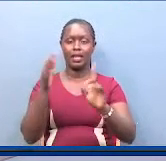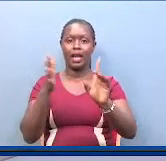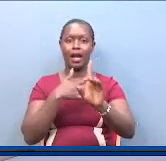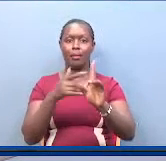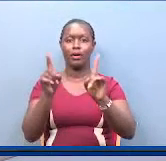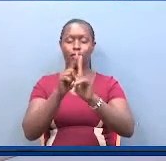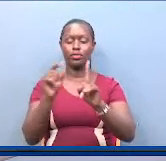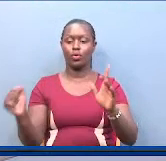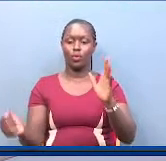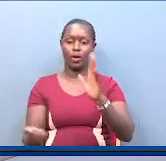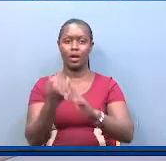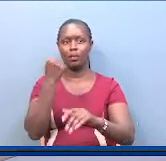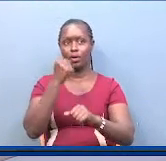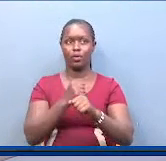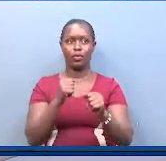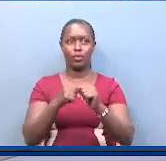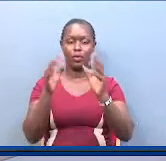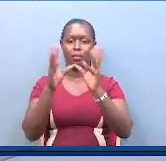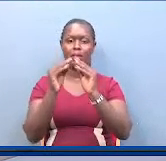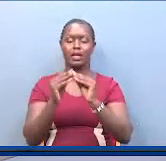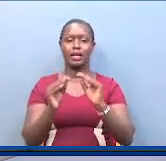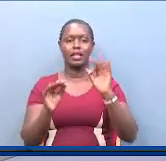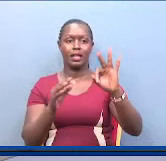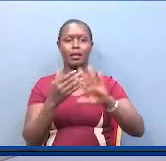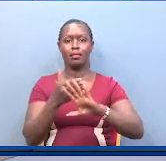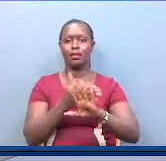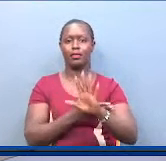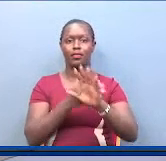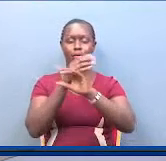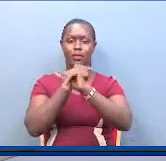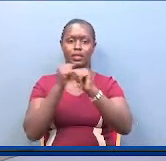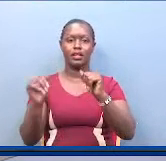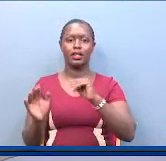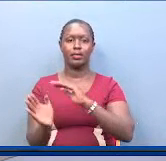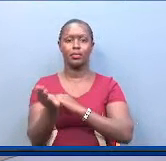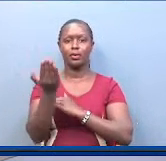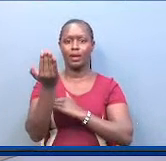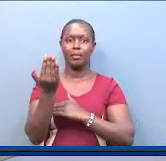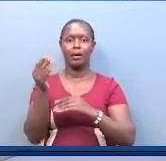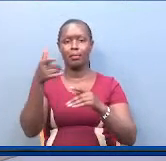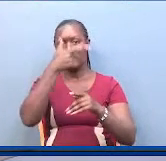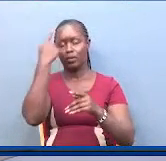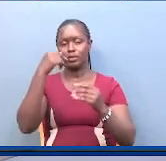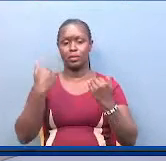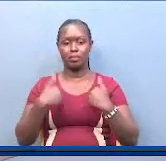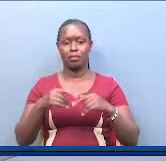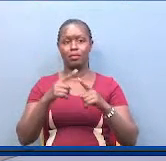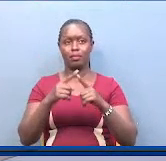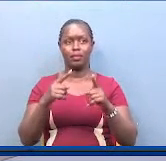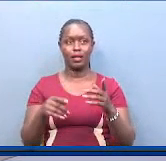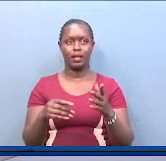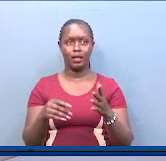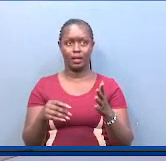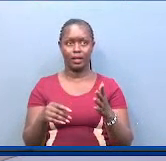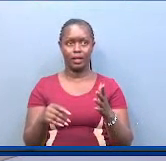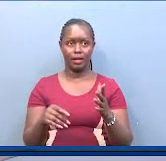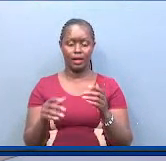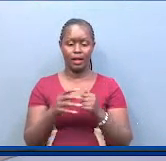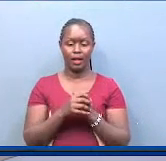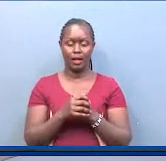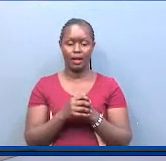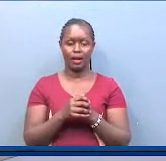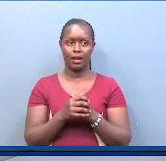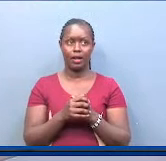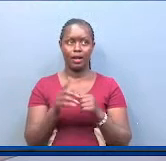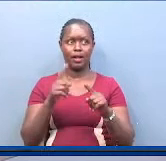nilikuwa naamka asubuhi nikifanya mkutano tatu kabla ya rais kuamka, na sababu mimi naifikia yake. But it is